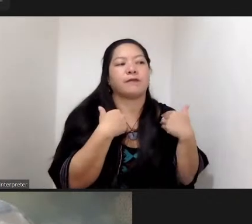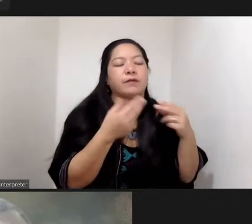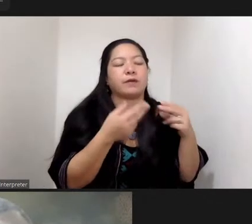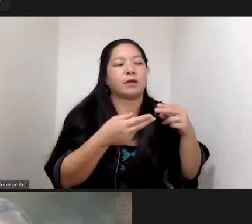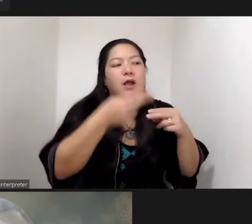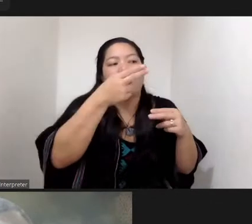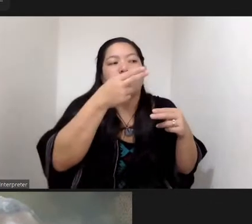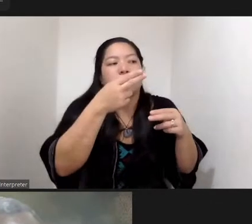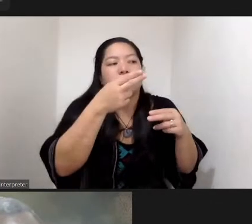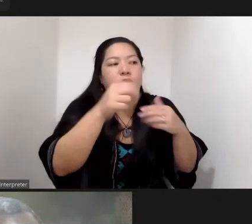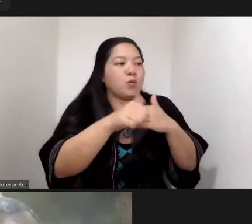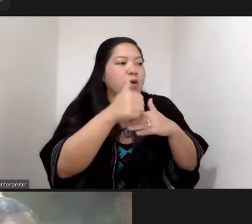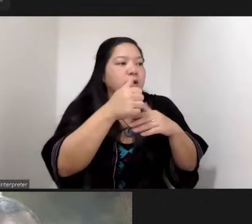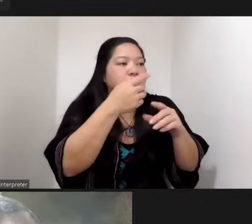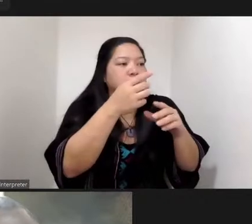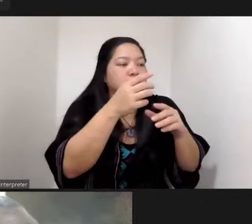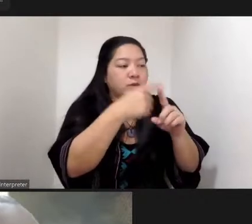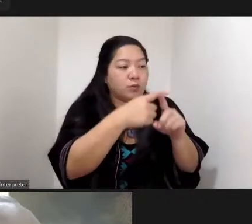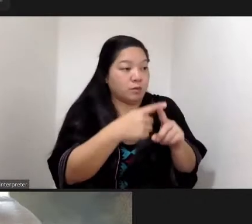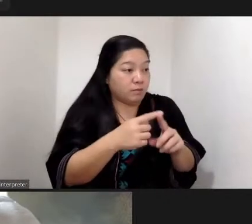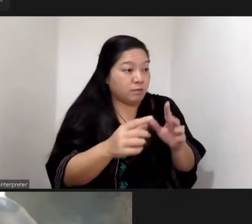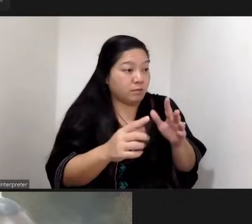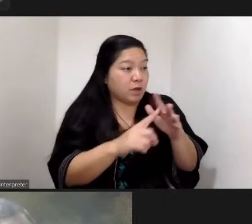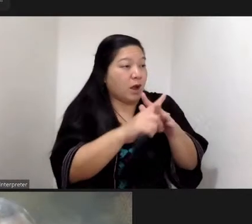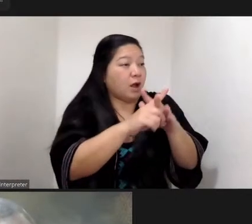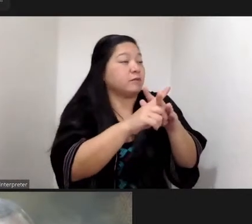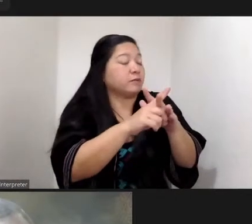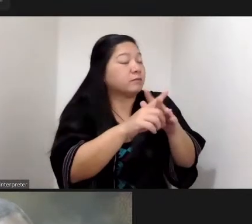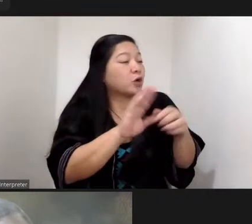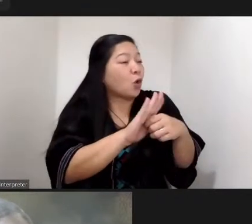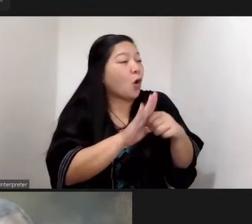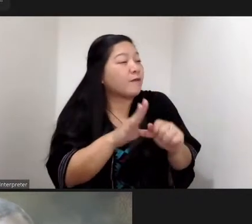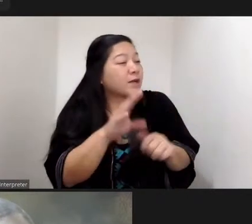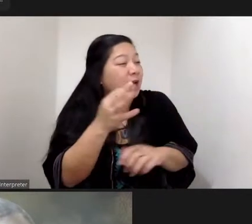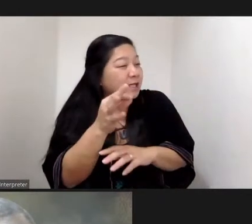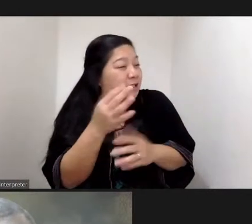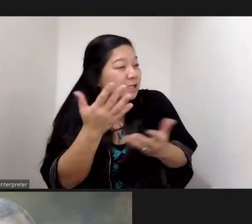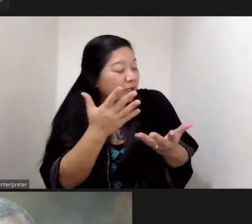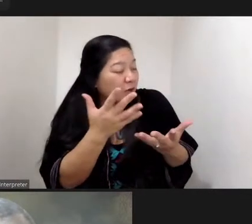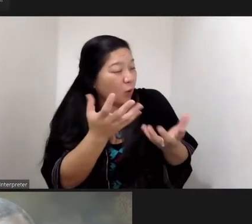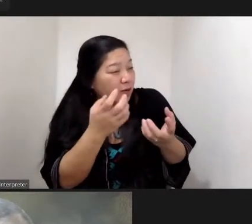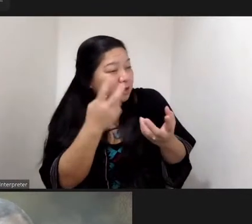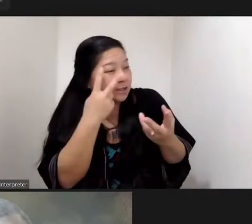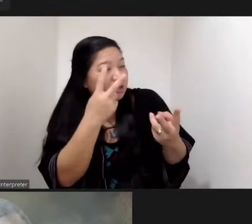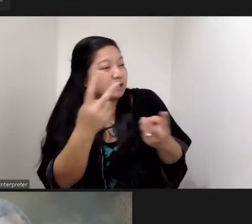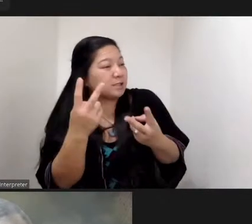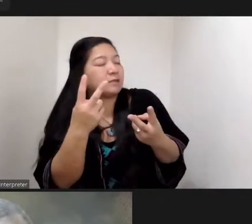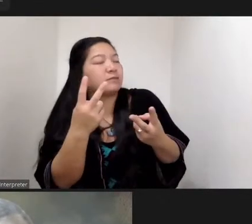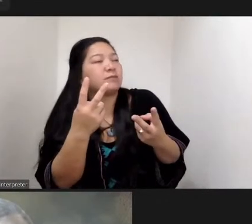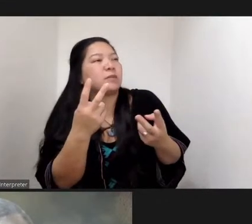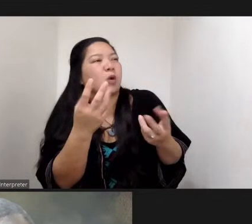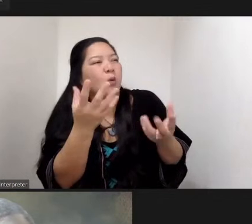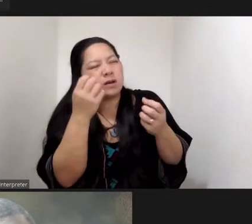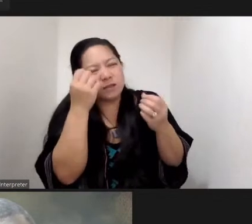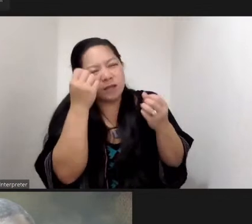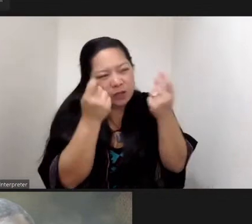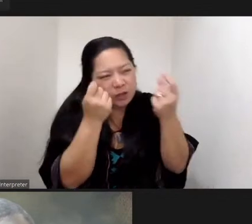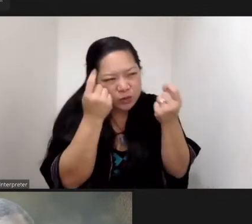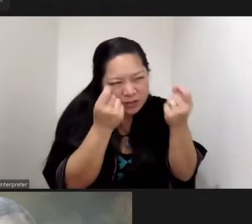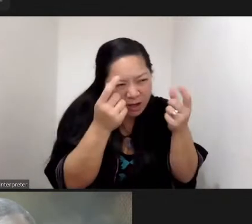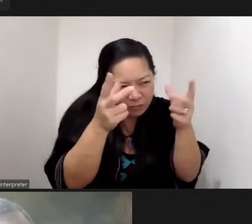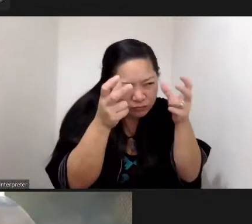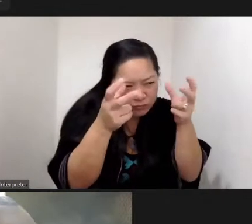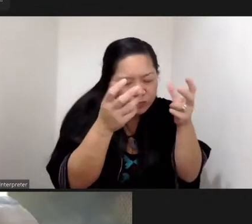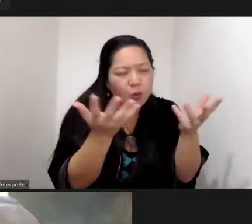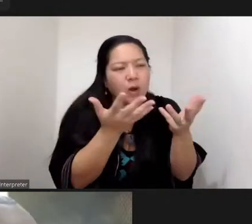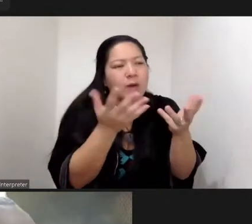blown out of proportion, but you know, people just want to see, and most especially people who in the economy, people